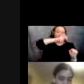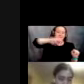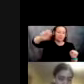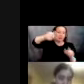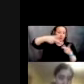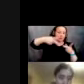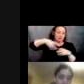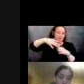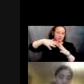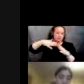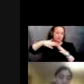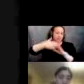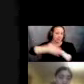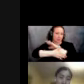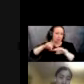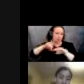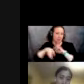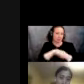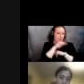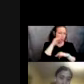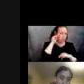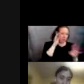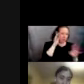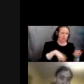Families who had a